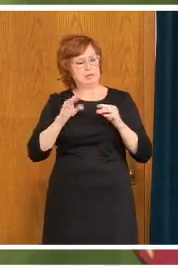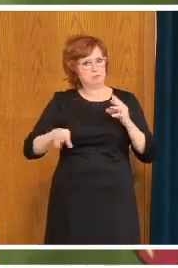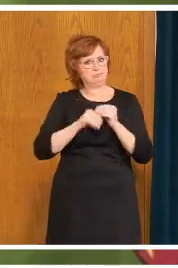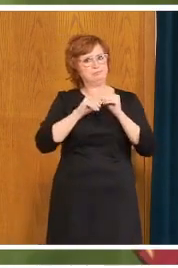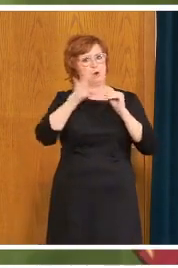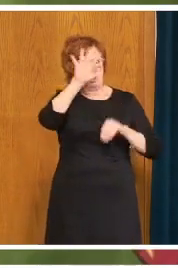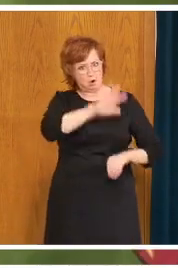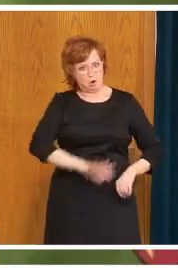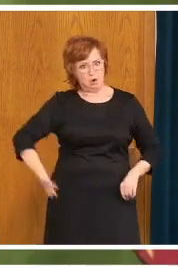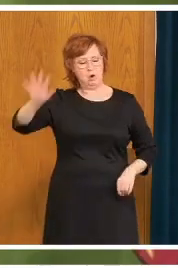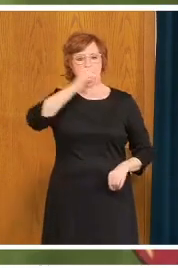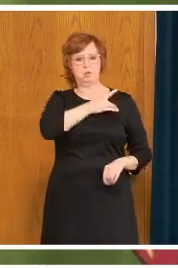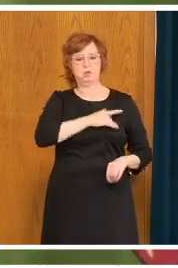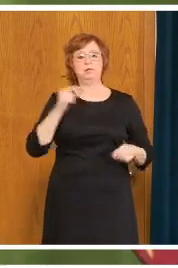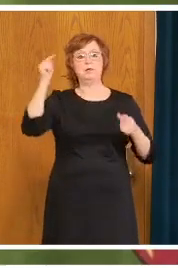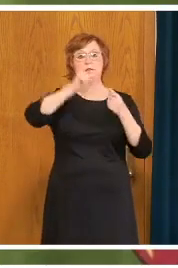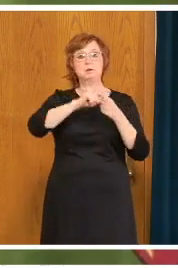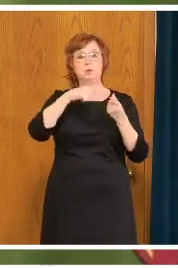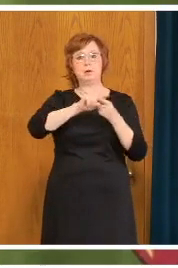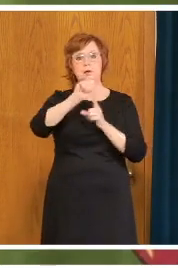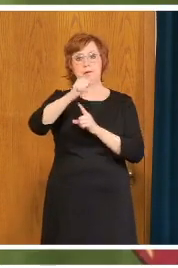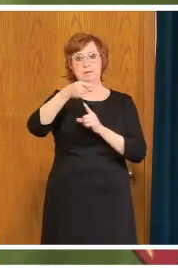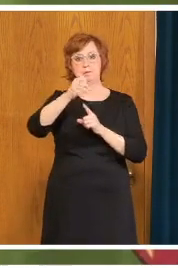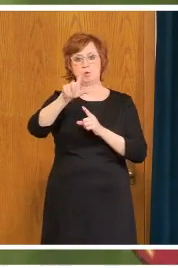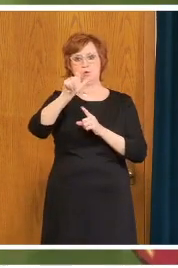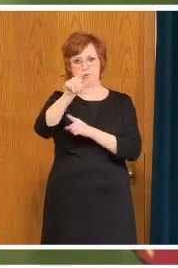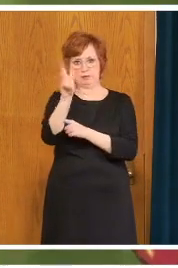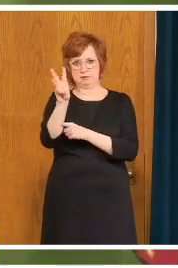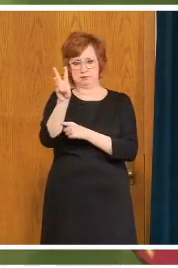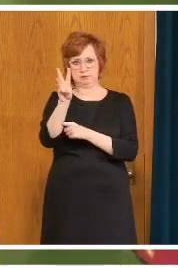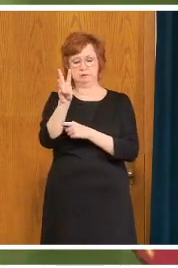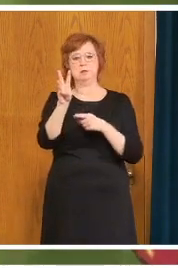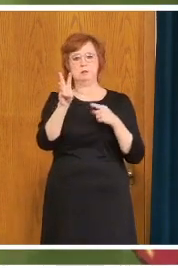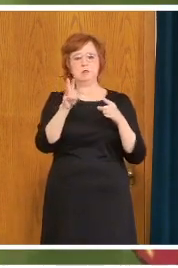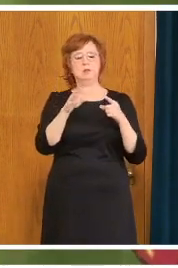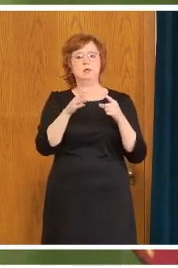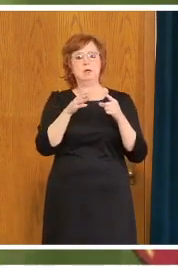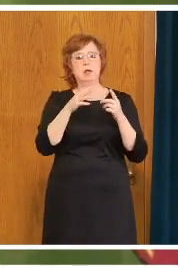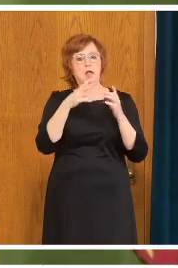orders, are in place till April 26th, at which time they will be reviewed.